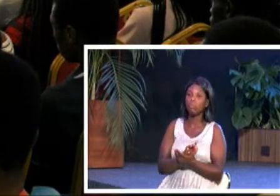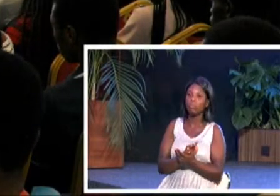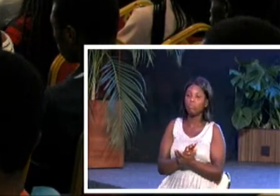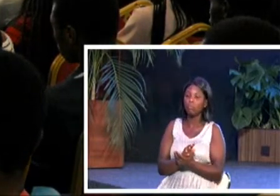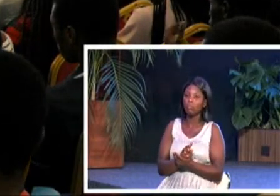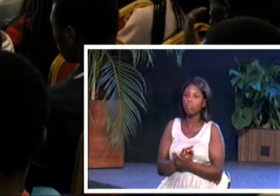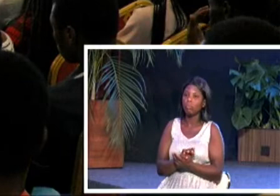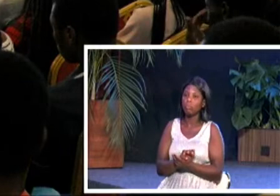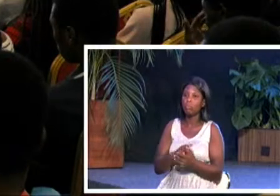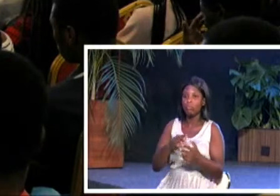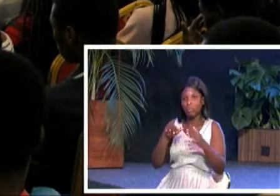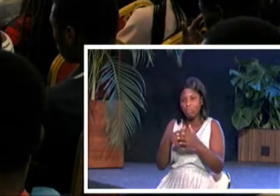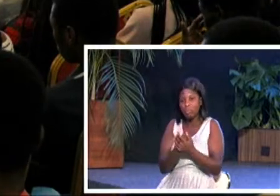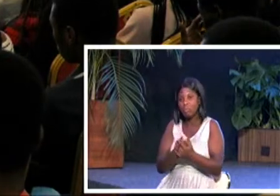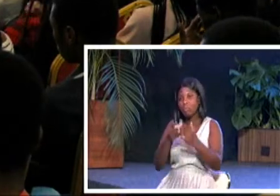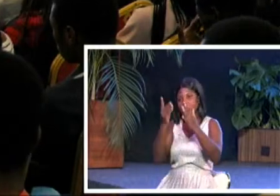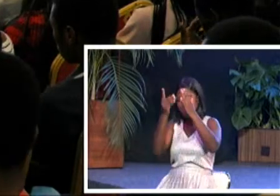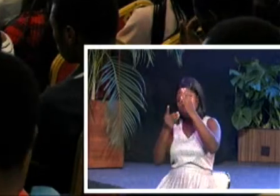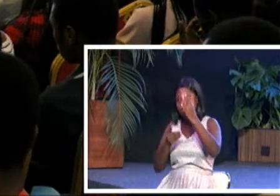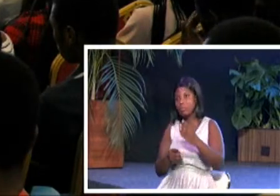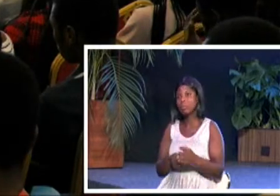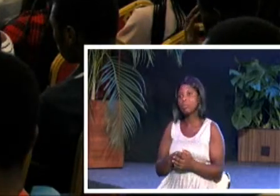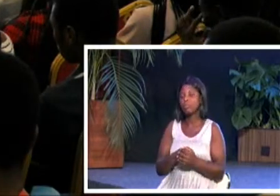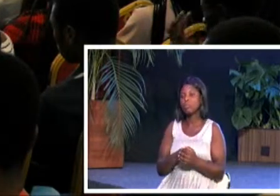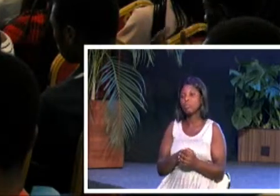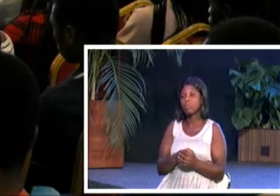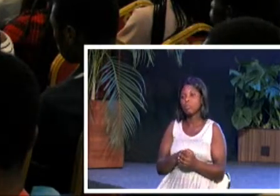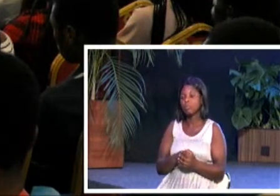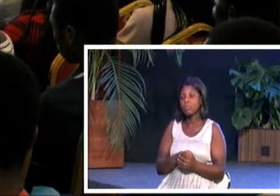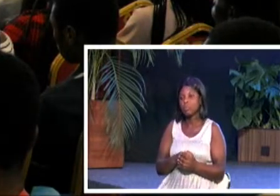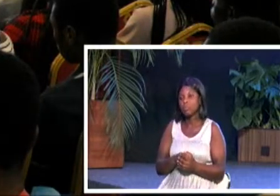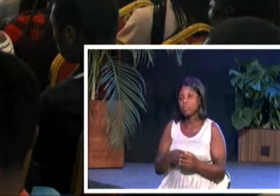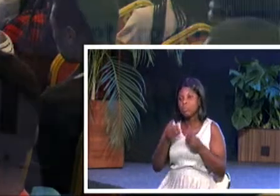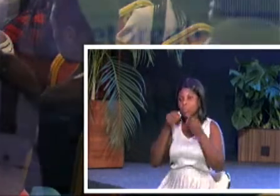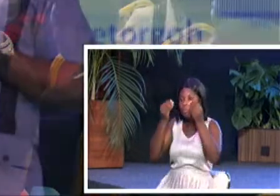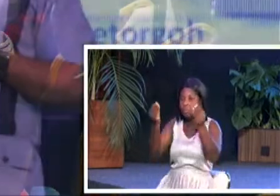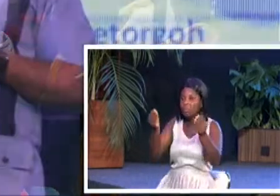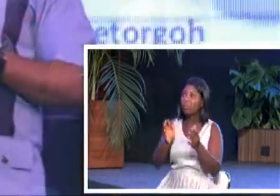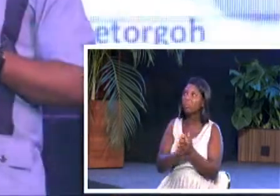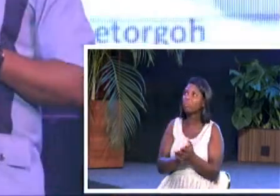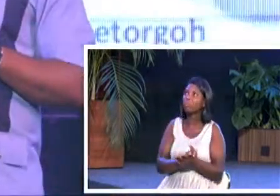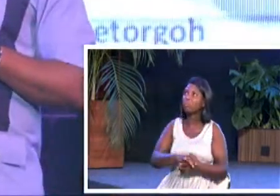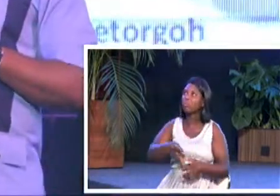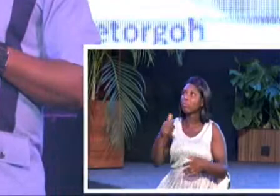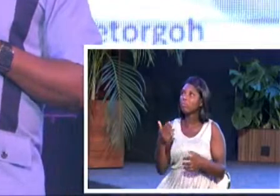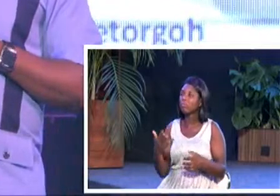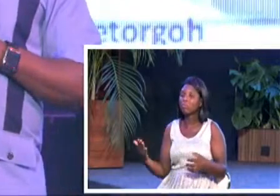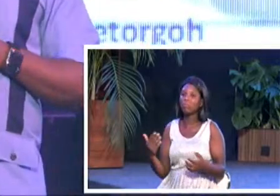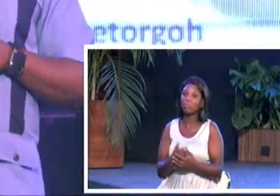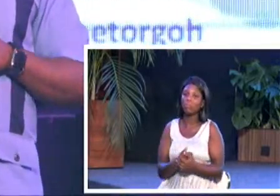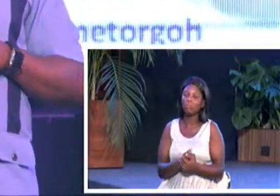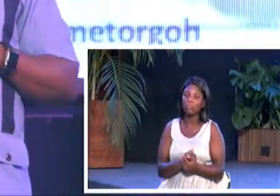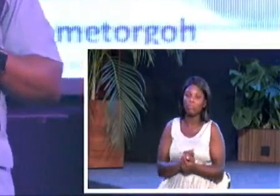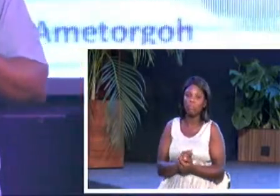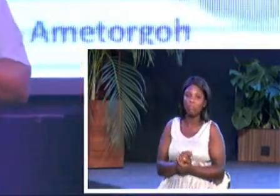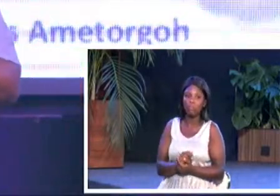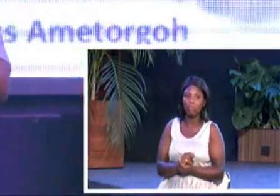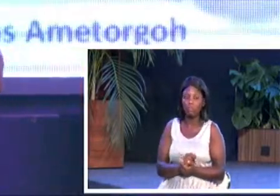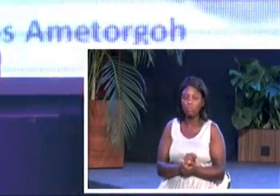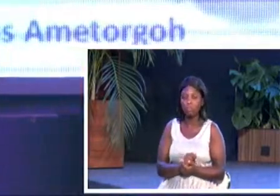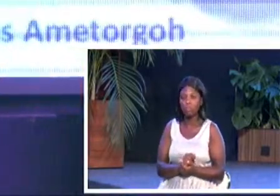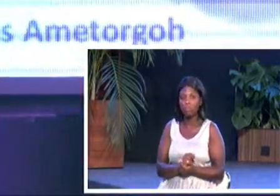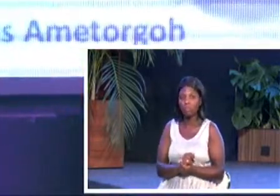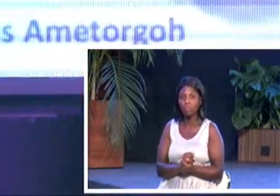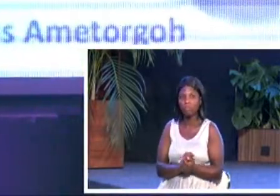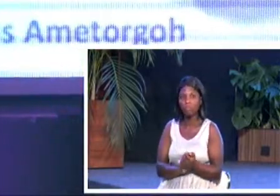your messaging for your target audience. So that is communication. And people, you are supposed to